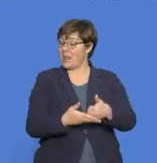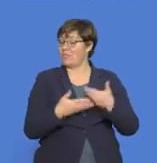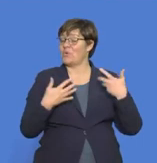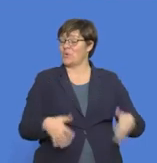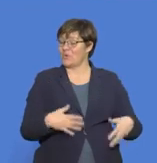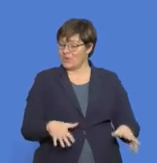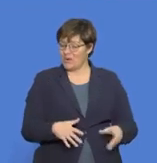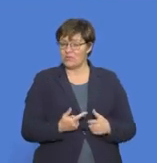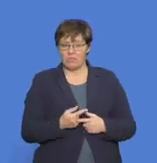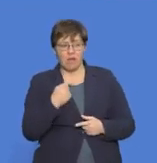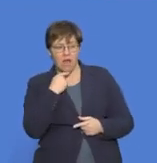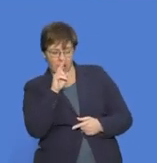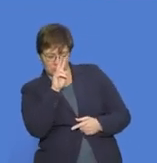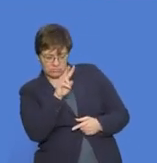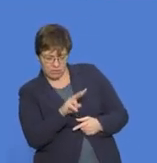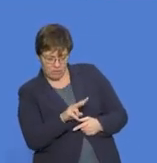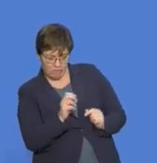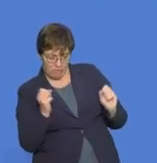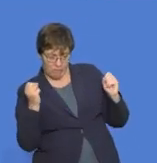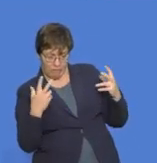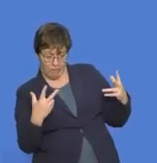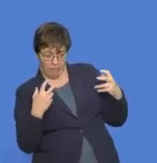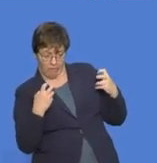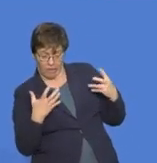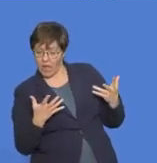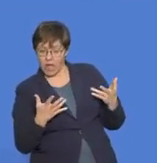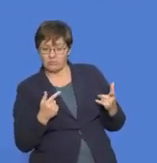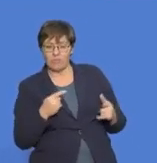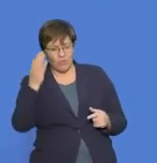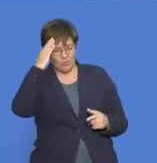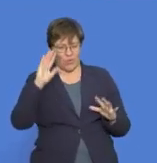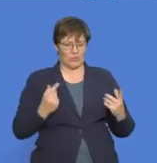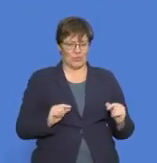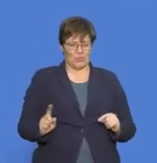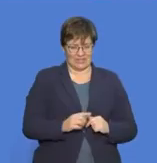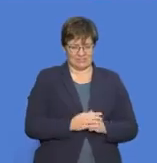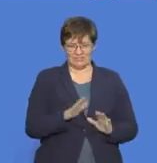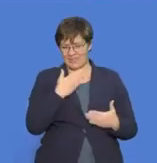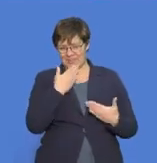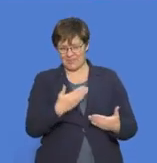when you look at questions like this, get a fright and wonder what to do. Thank you.